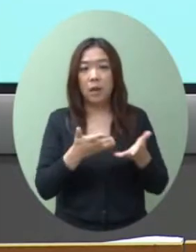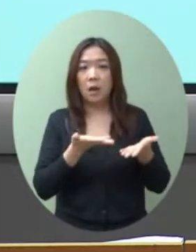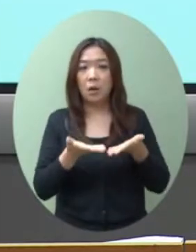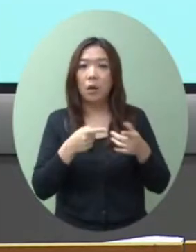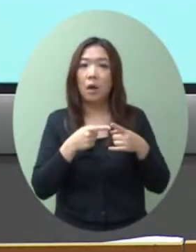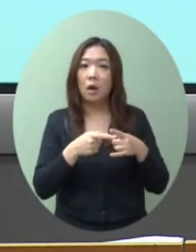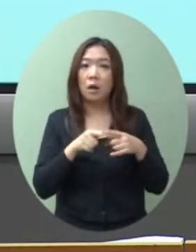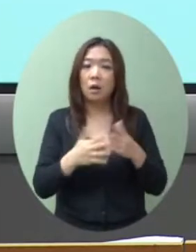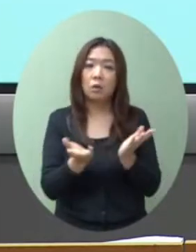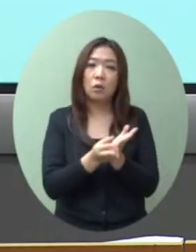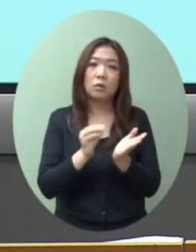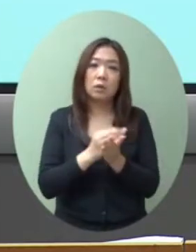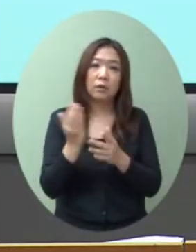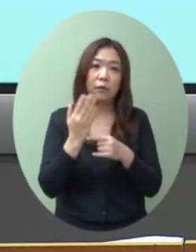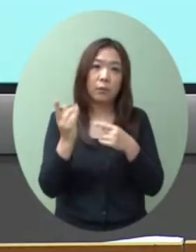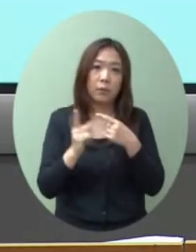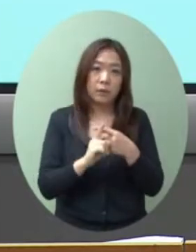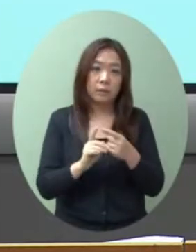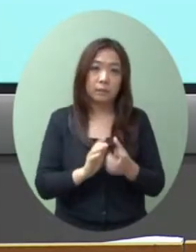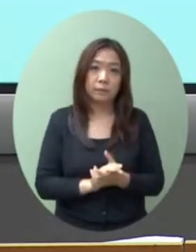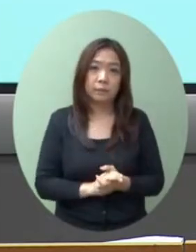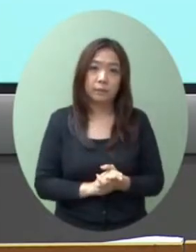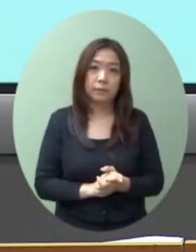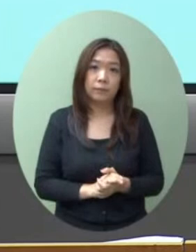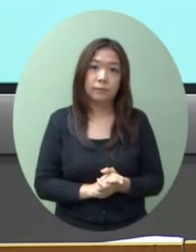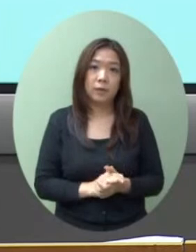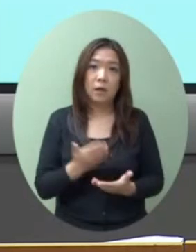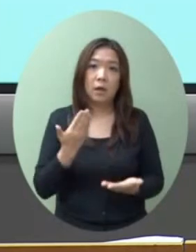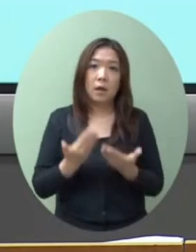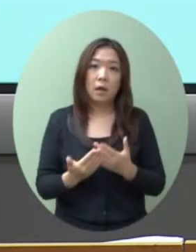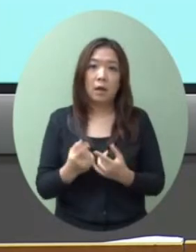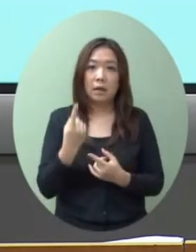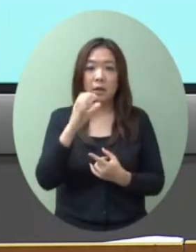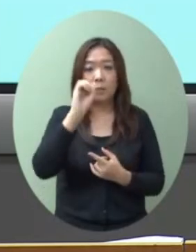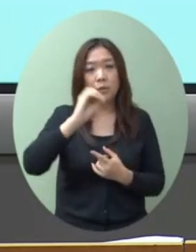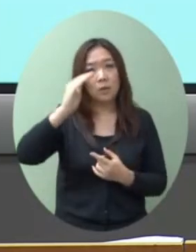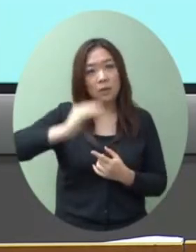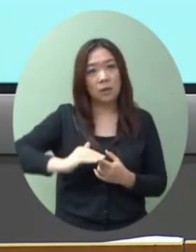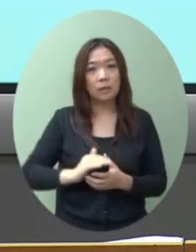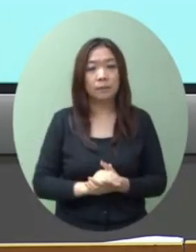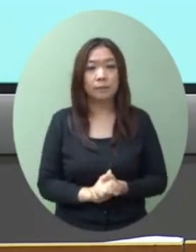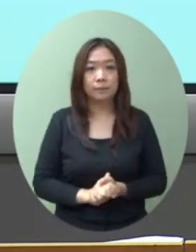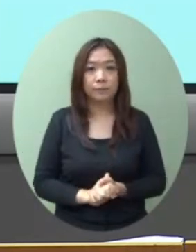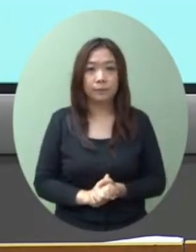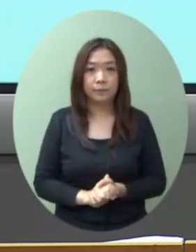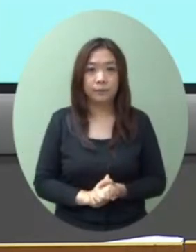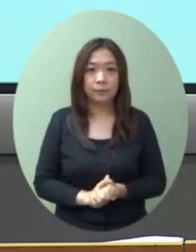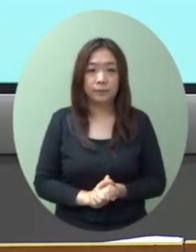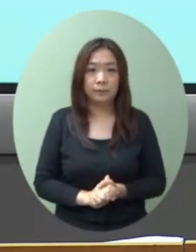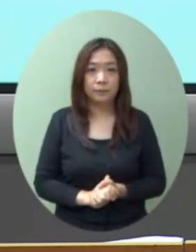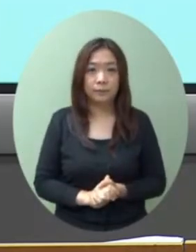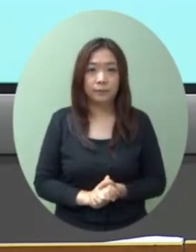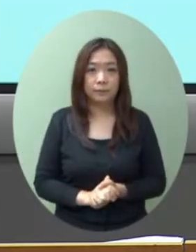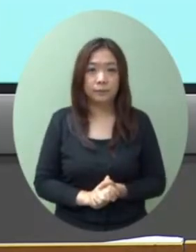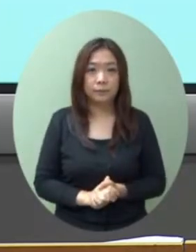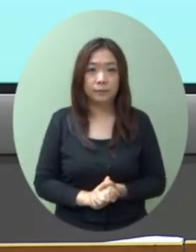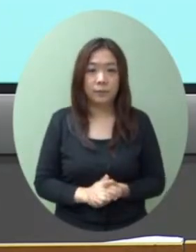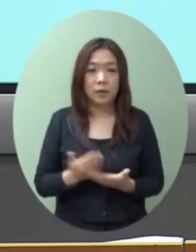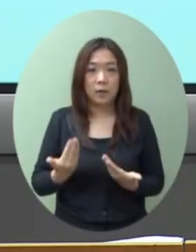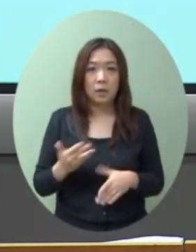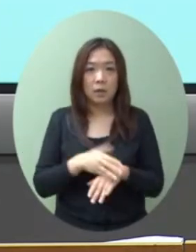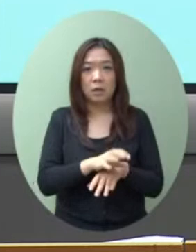after 3 days of stay in a quarantine hotel, the risk of confirmation